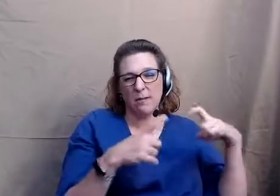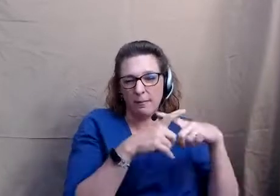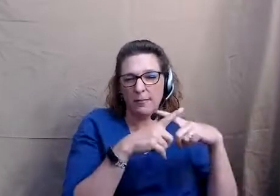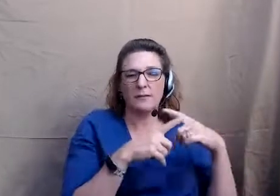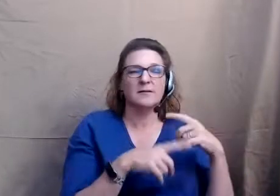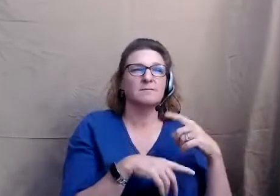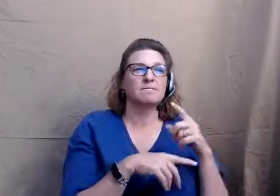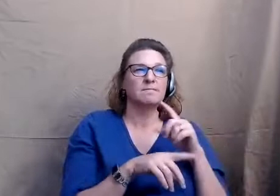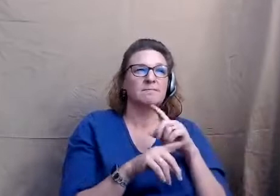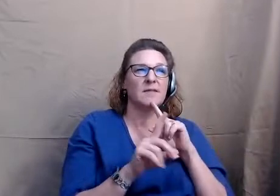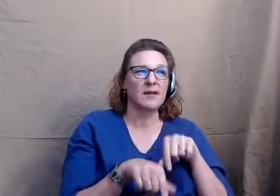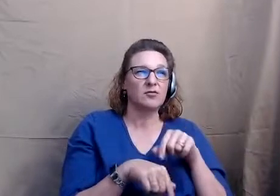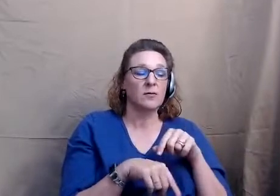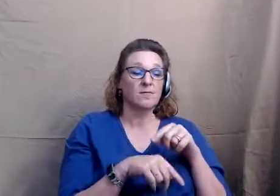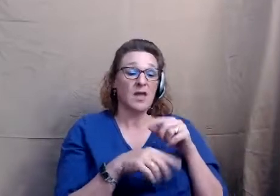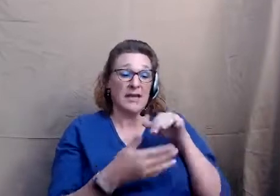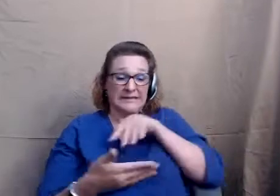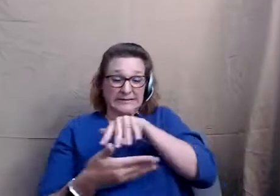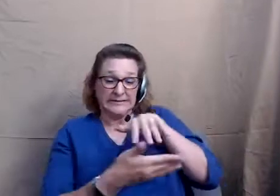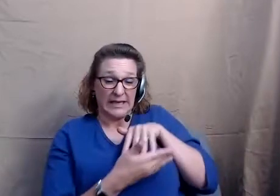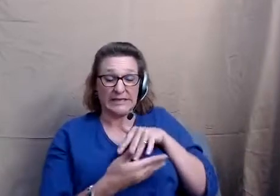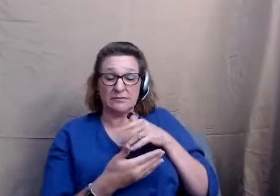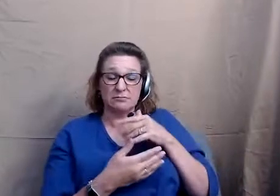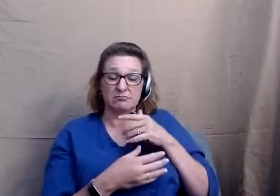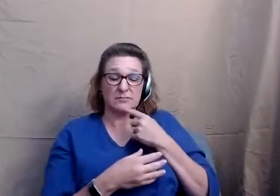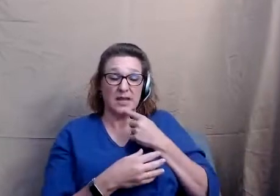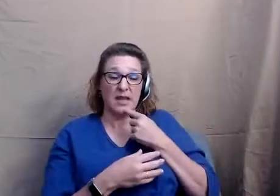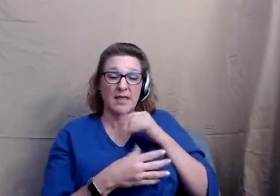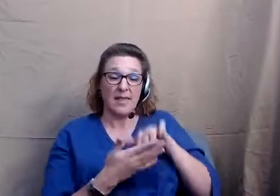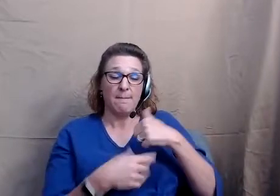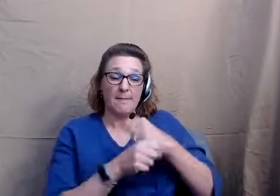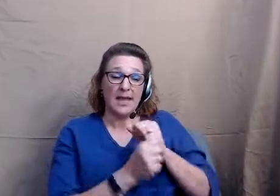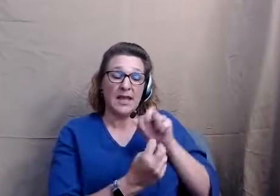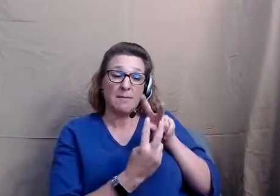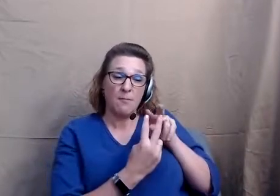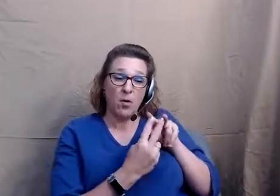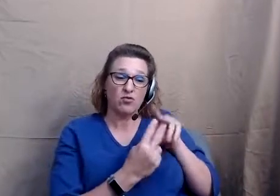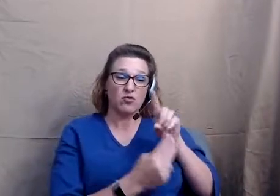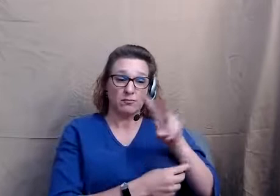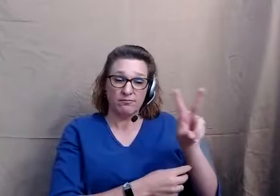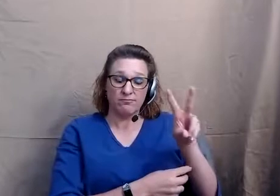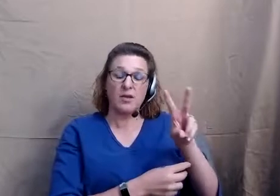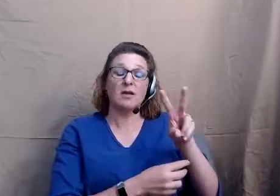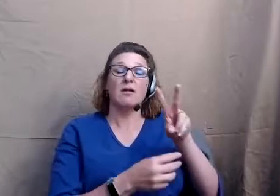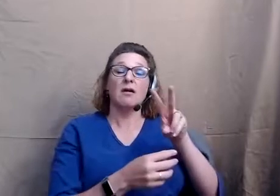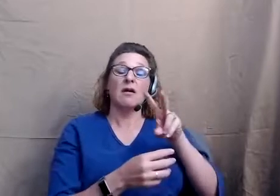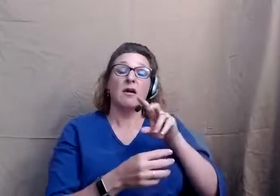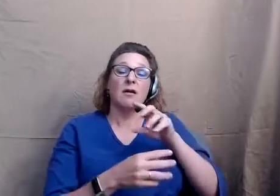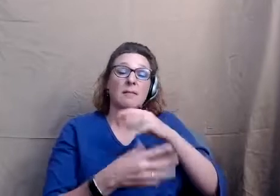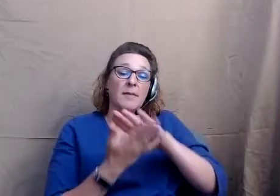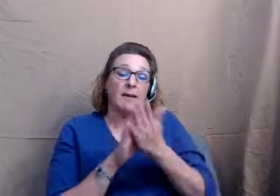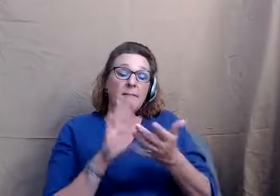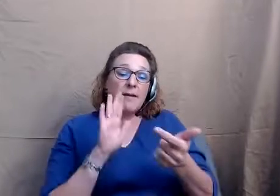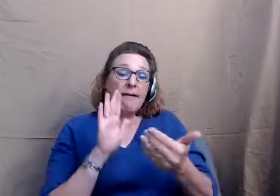the existence of laws criminalizing intimate partner violence deters the behavior. I've